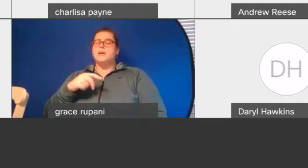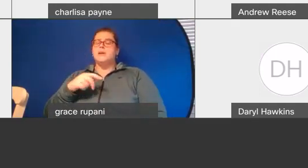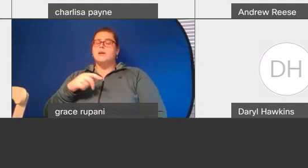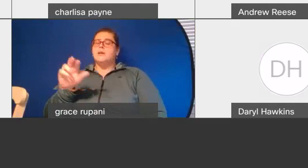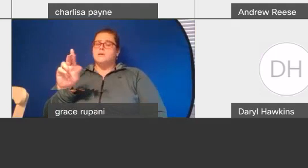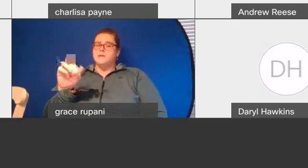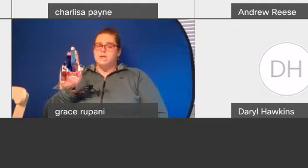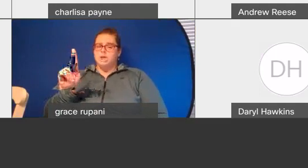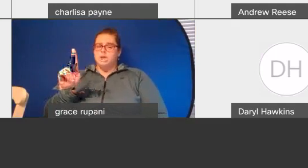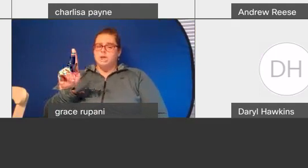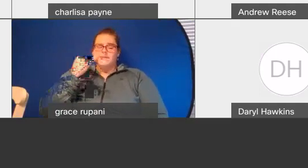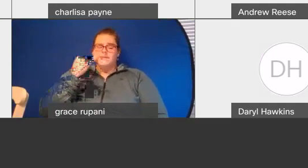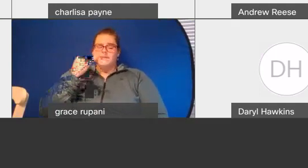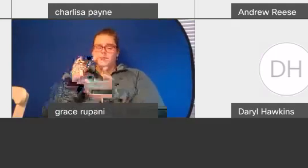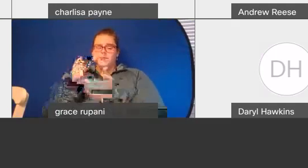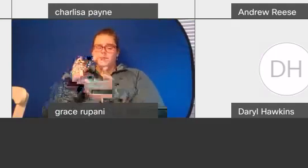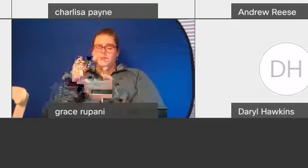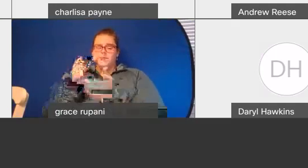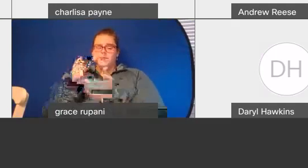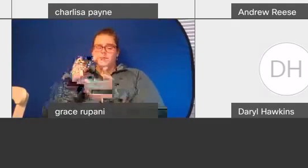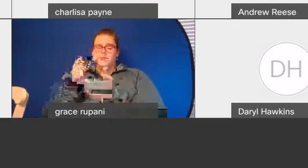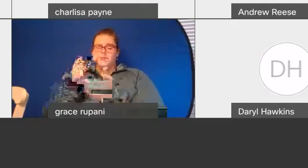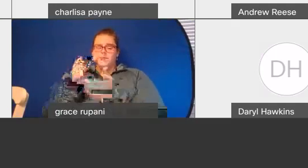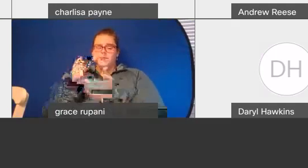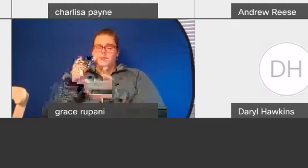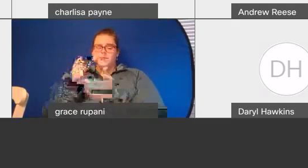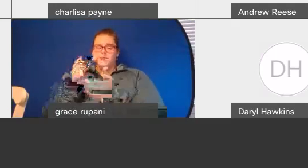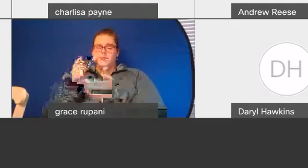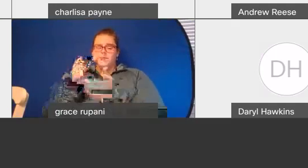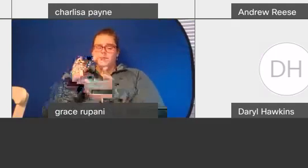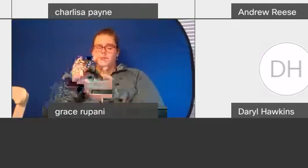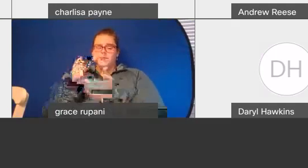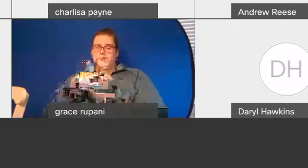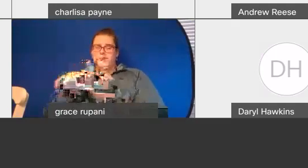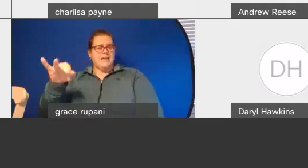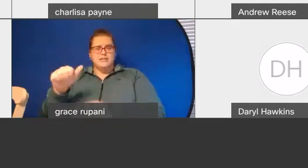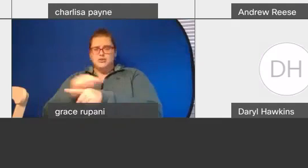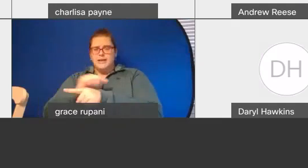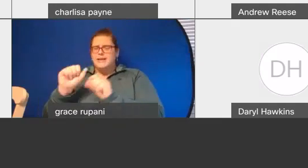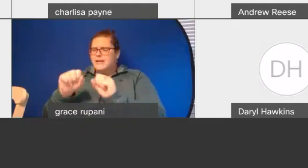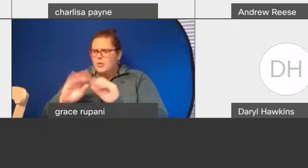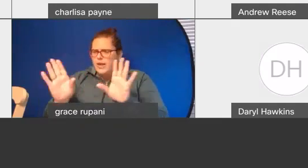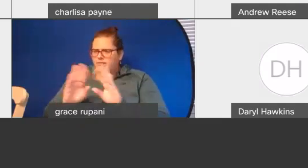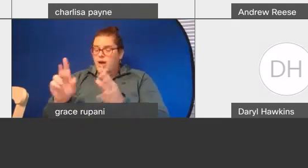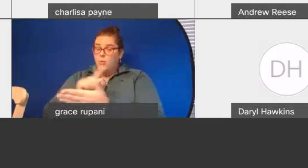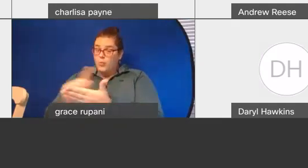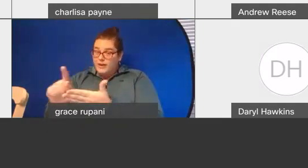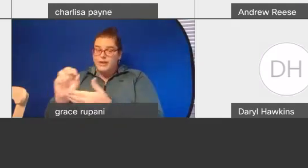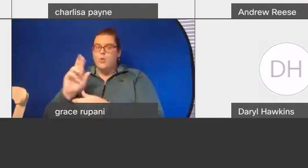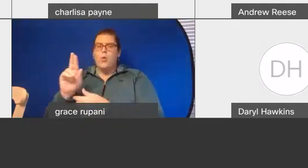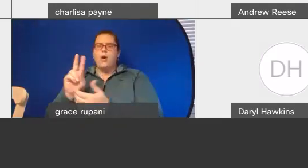trainings, in response to the COVID-19 trainings, can you clarify whether it's weekly or bi-weekly?